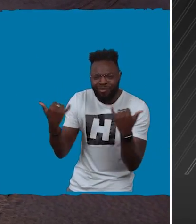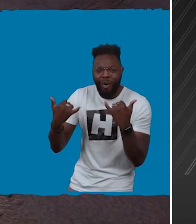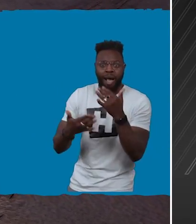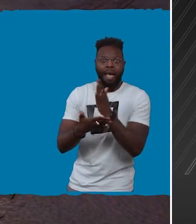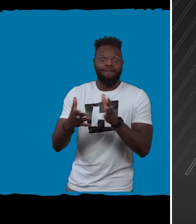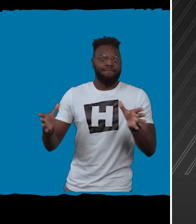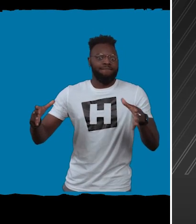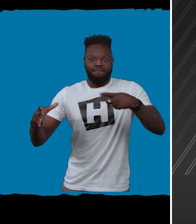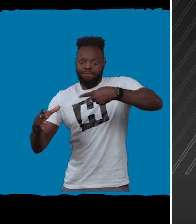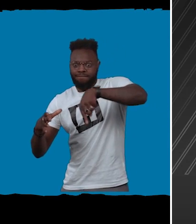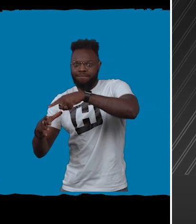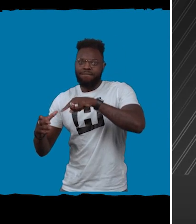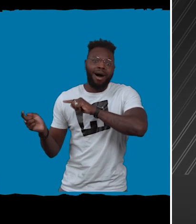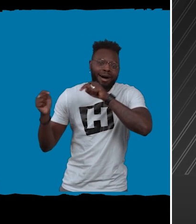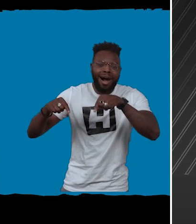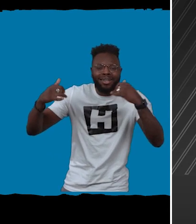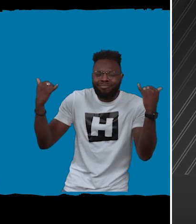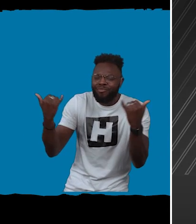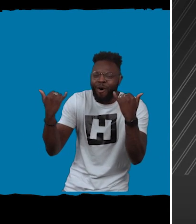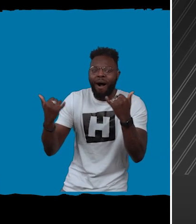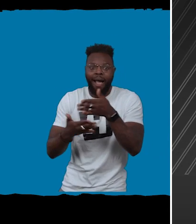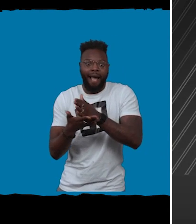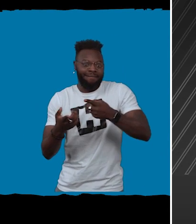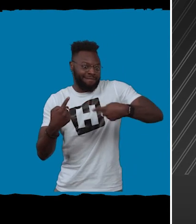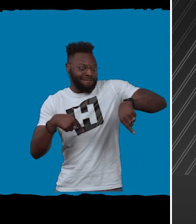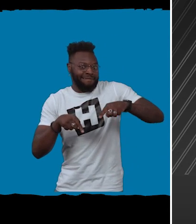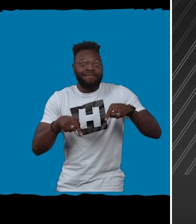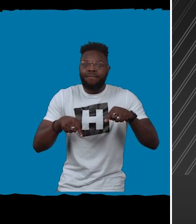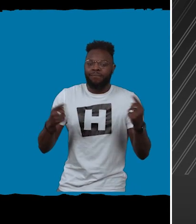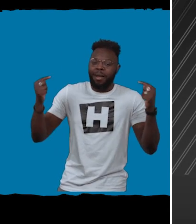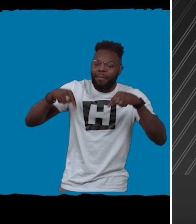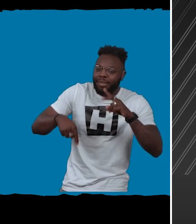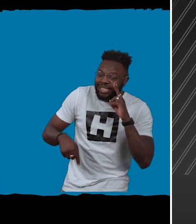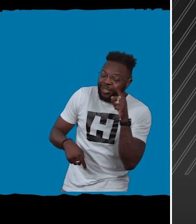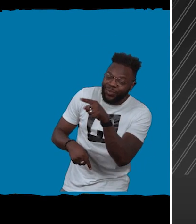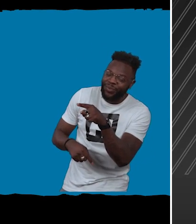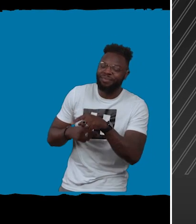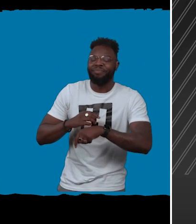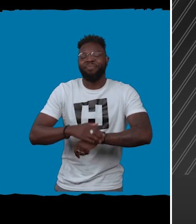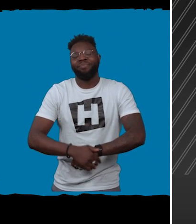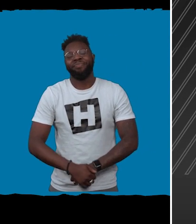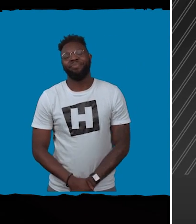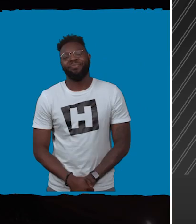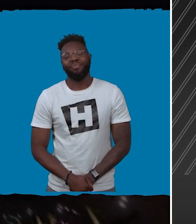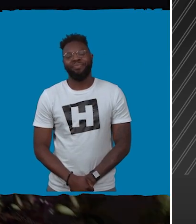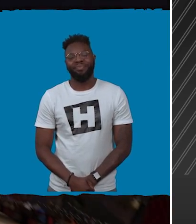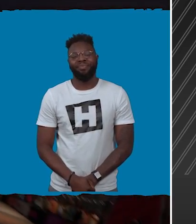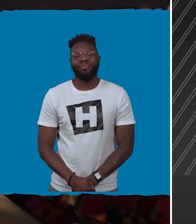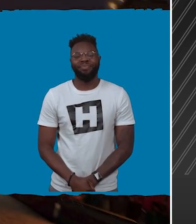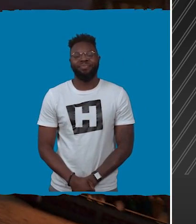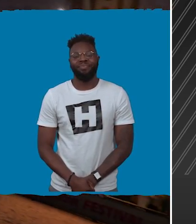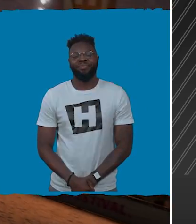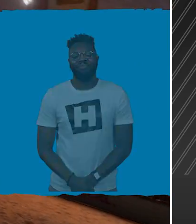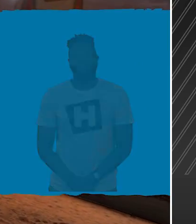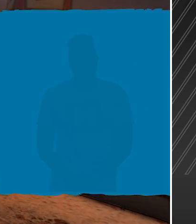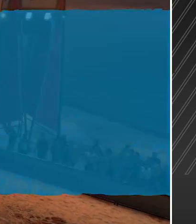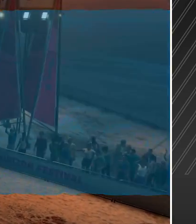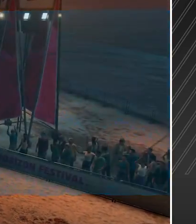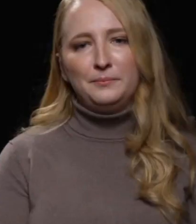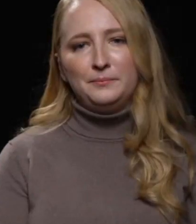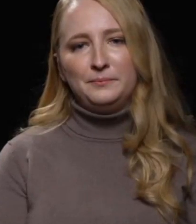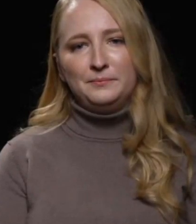that was pulling in Cameron to get feedback from someone not just as a member of the community, but also as a gamer, and to get both sides of